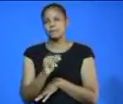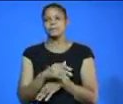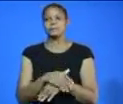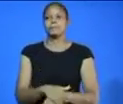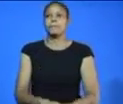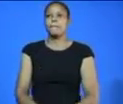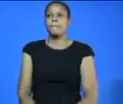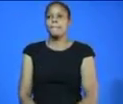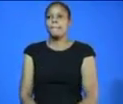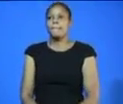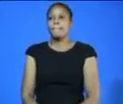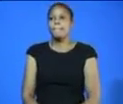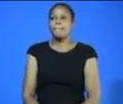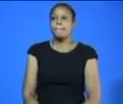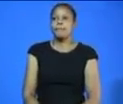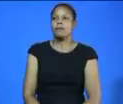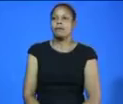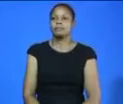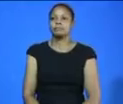room.